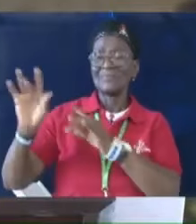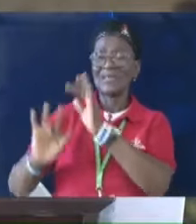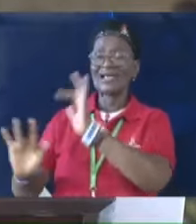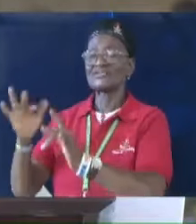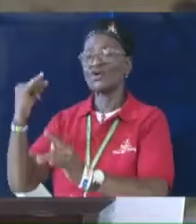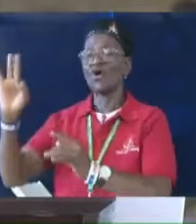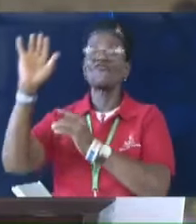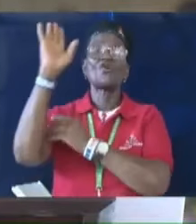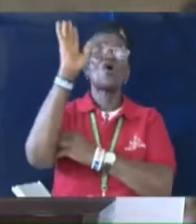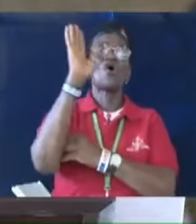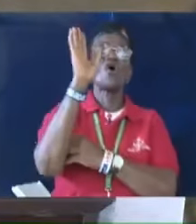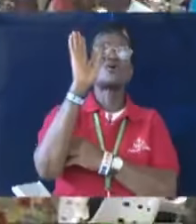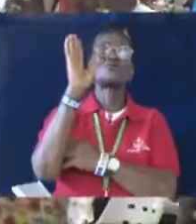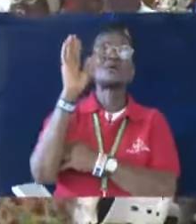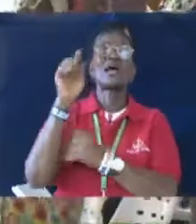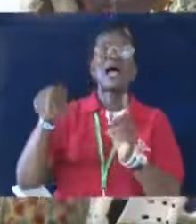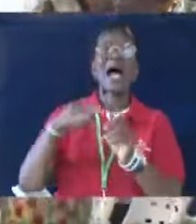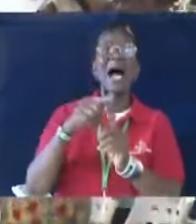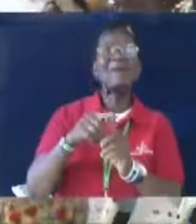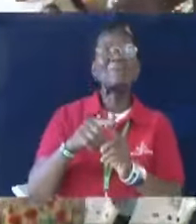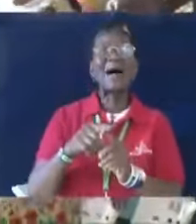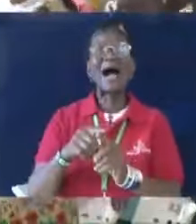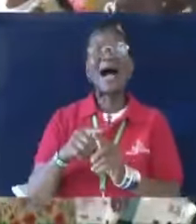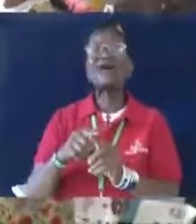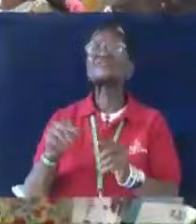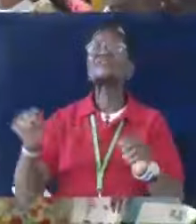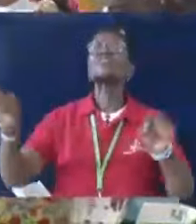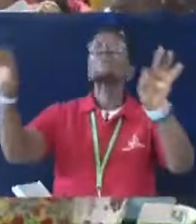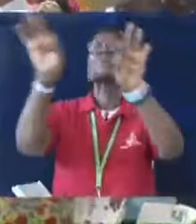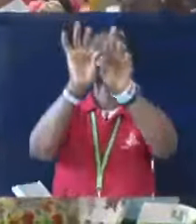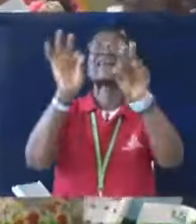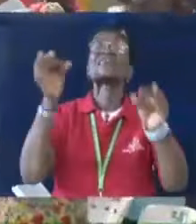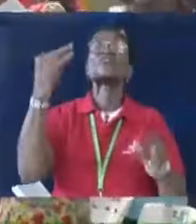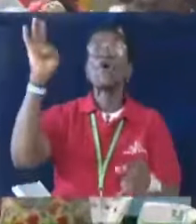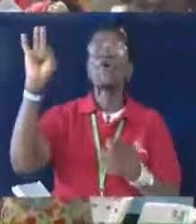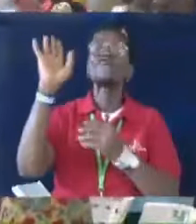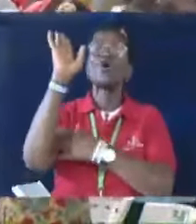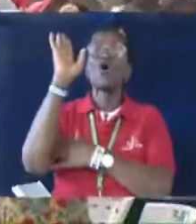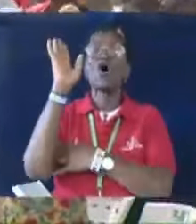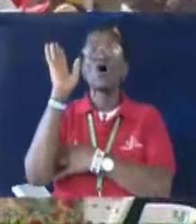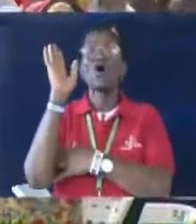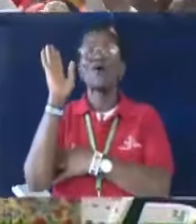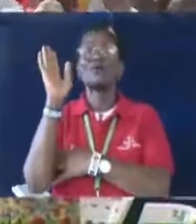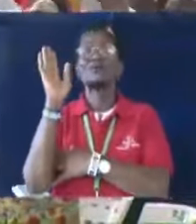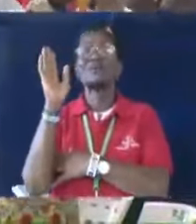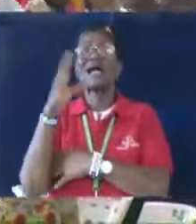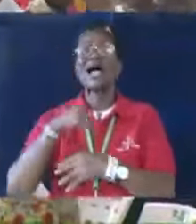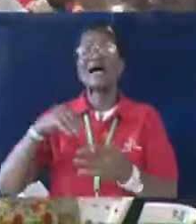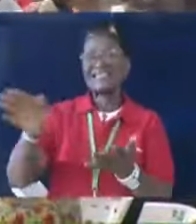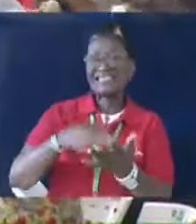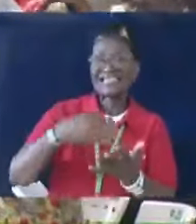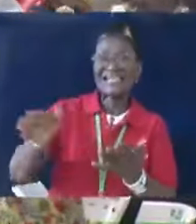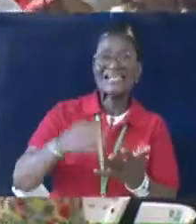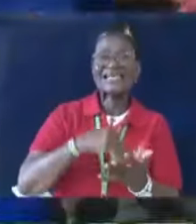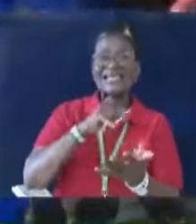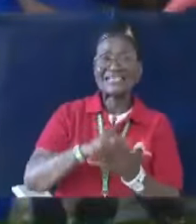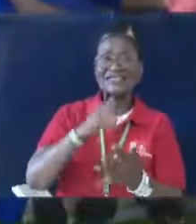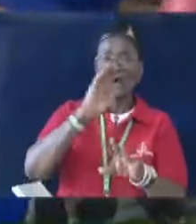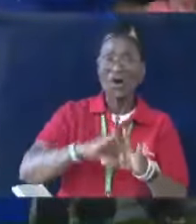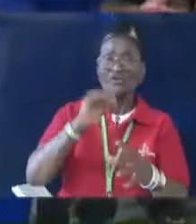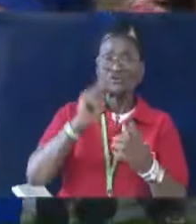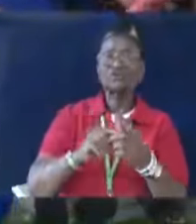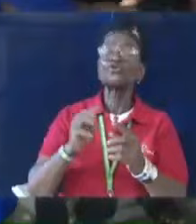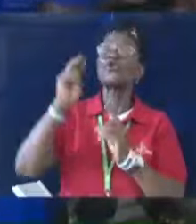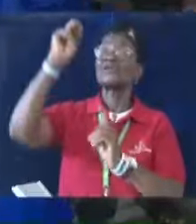God, about the omnipotence of God, and sing it unto Him. Sing unto